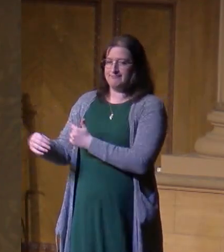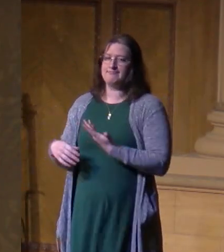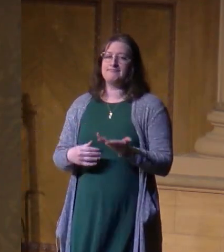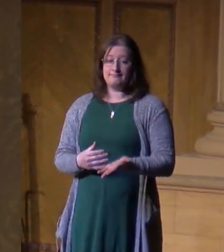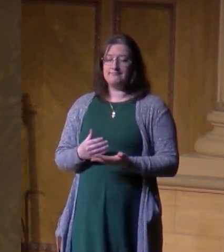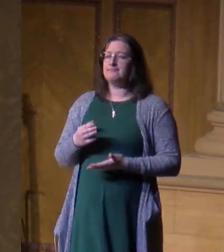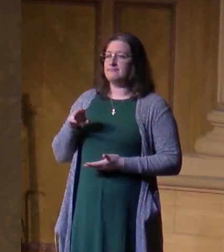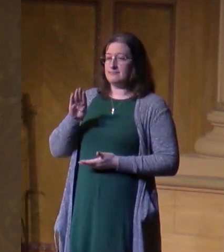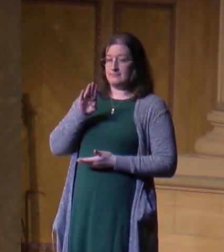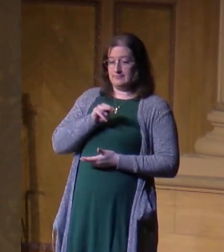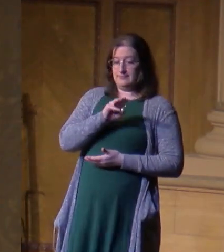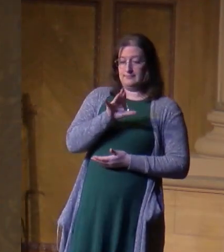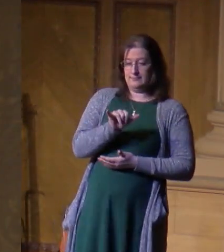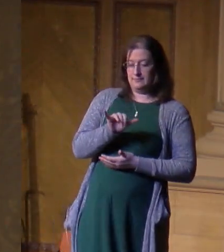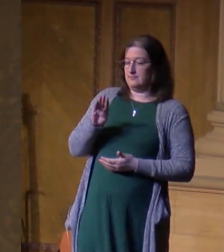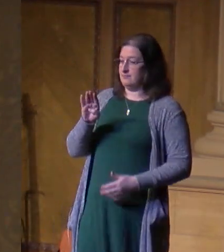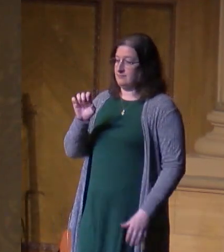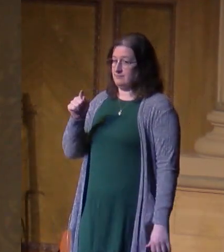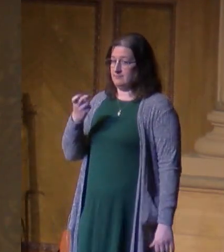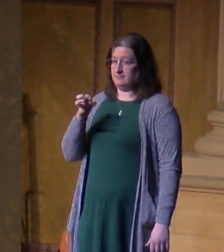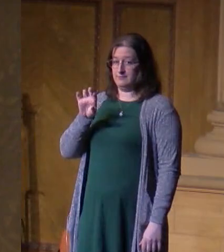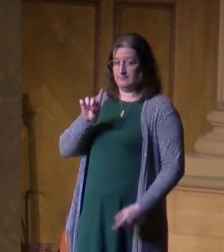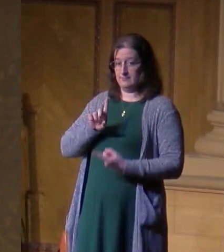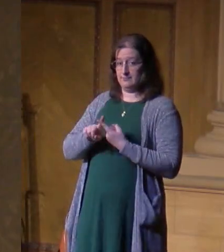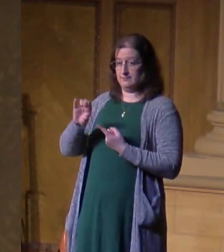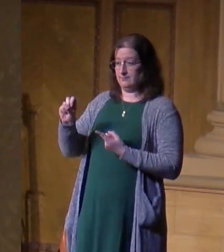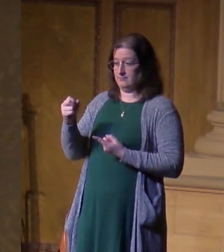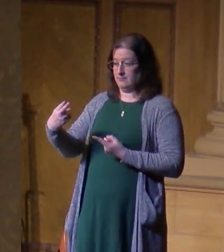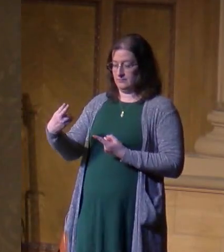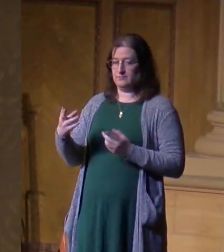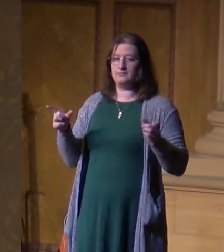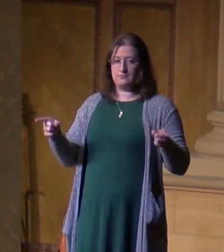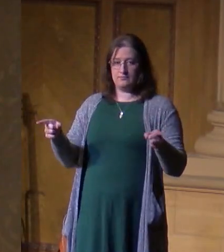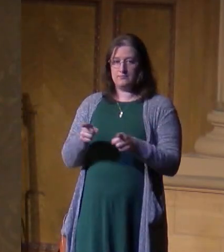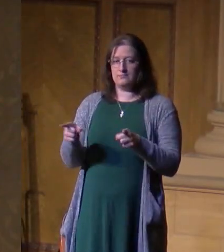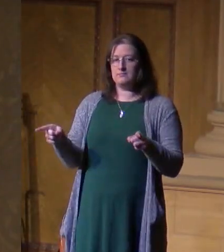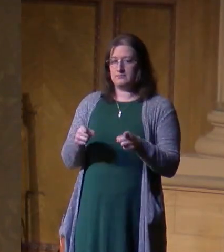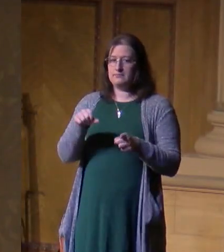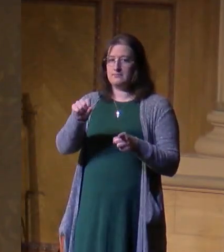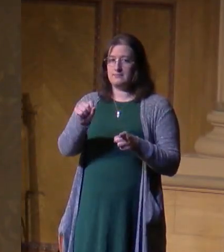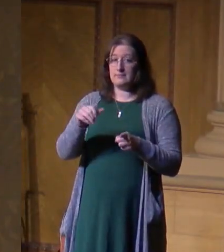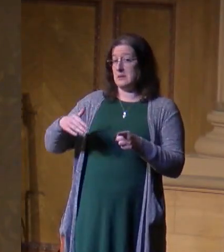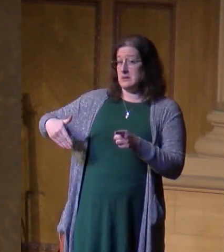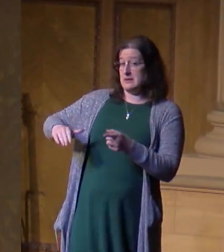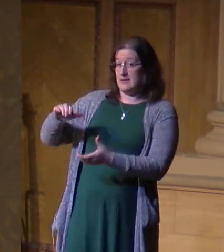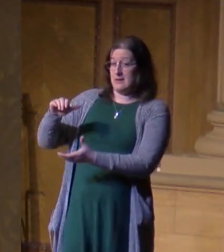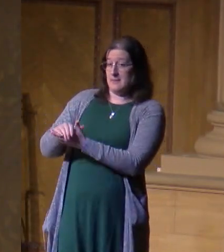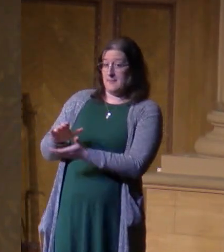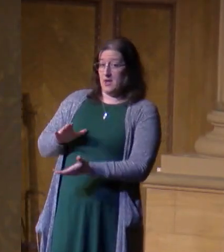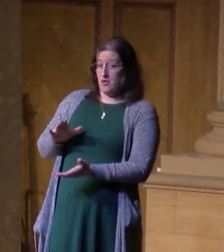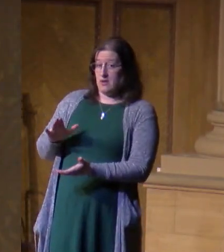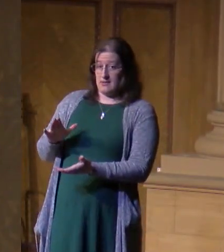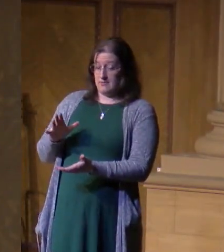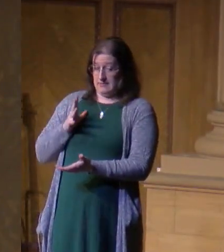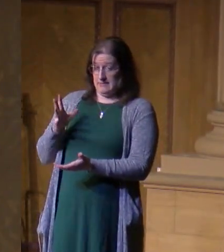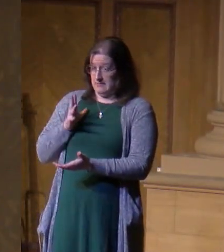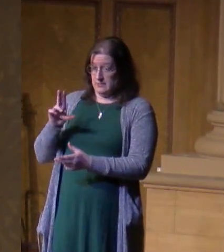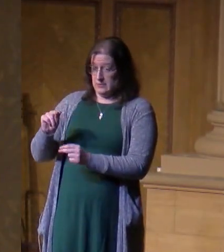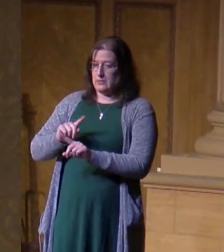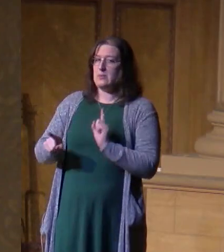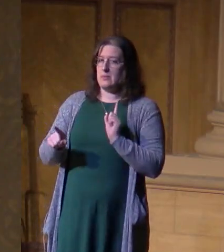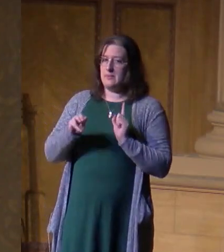betrothed to Joseph. But in this period between betrothal and marriage, Mary's found to be pregnant.